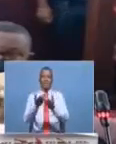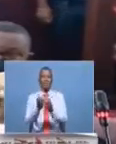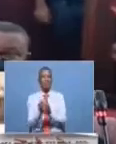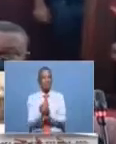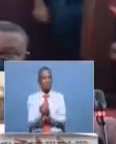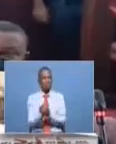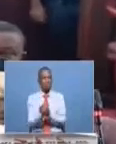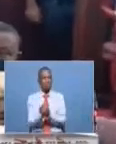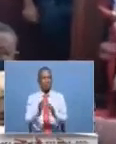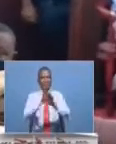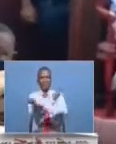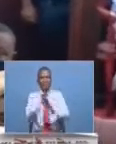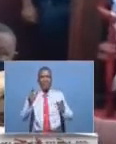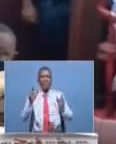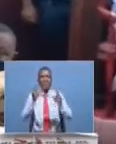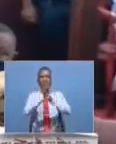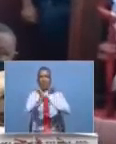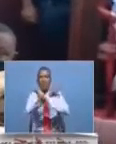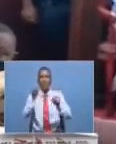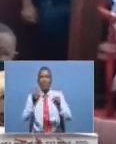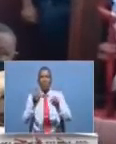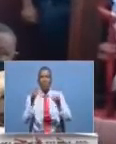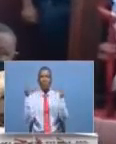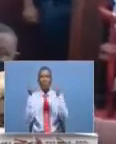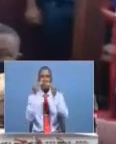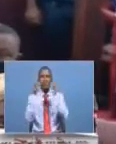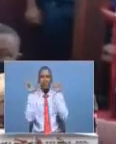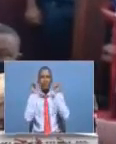fair hearing